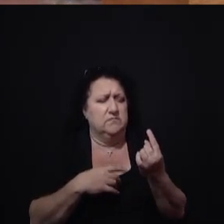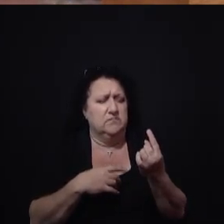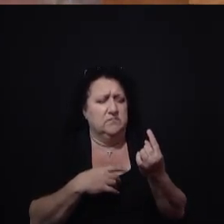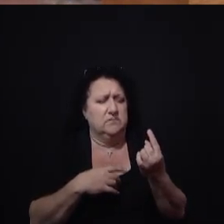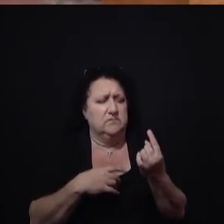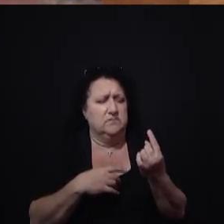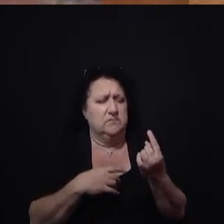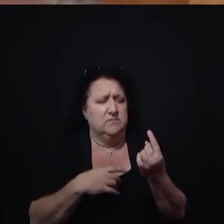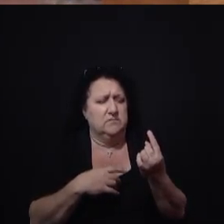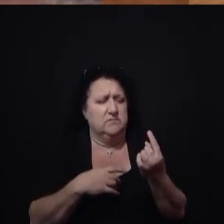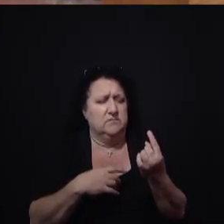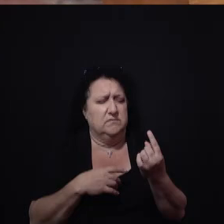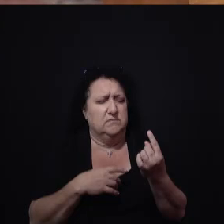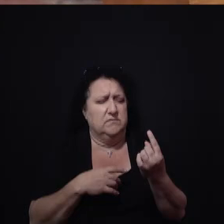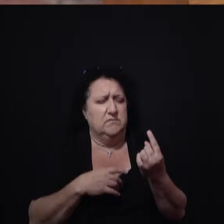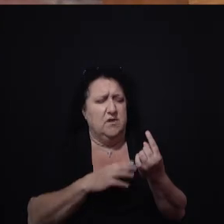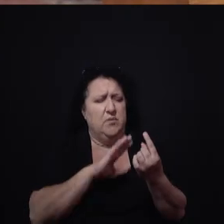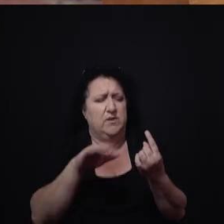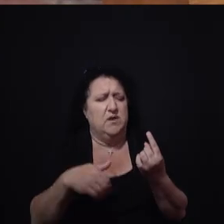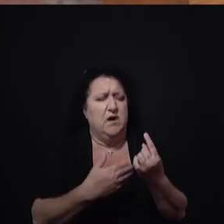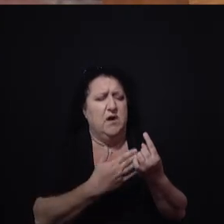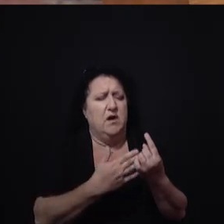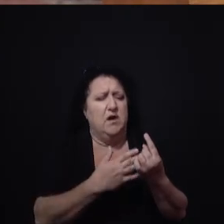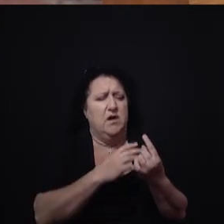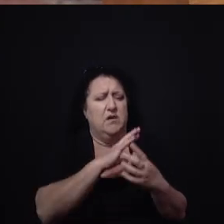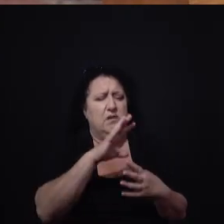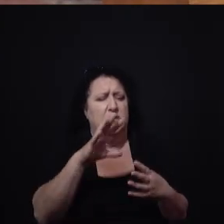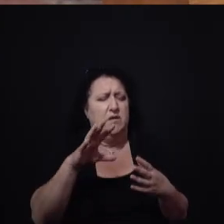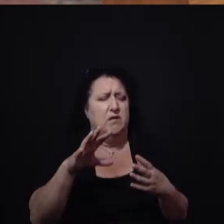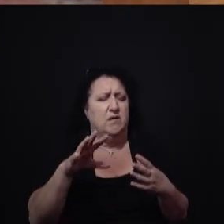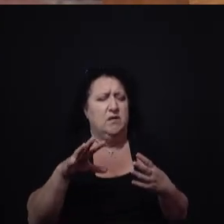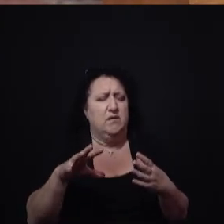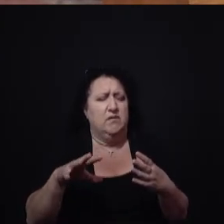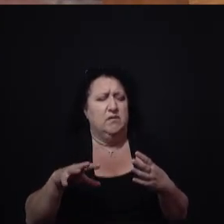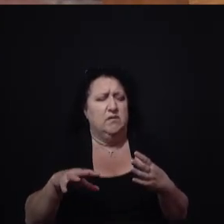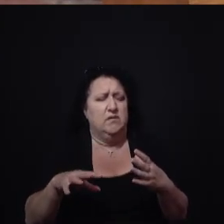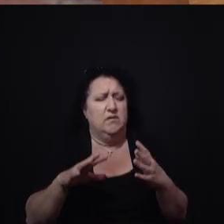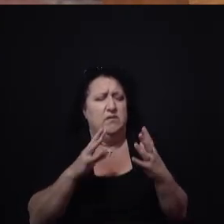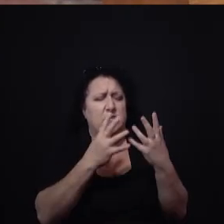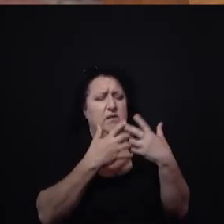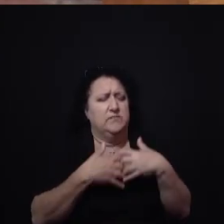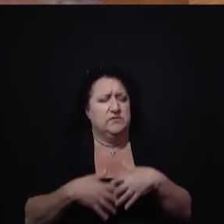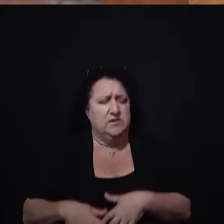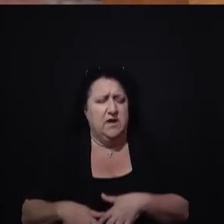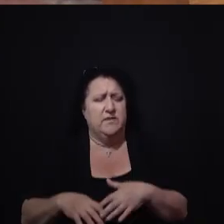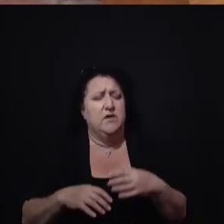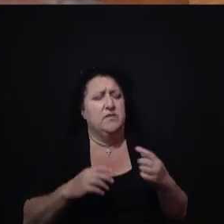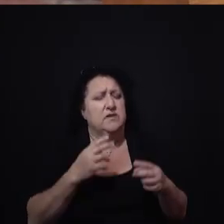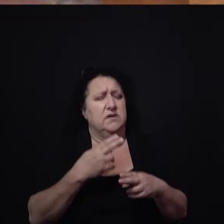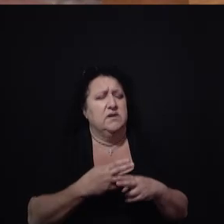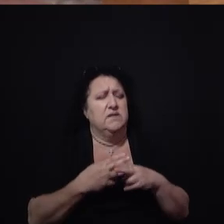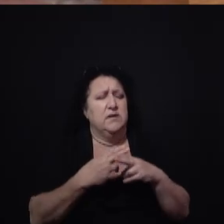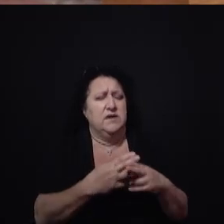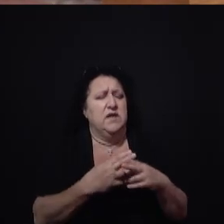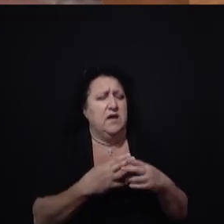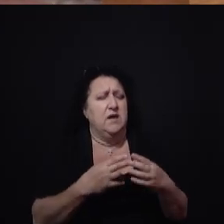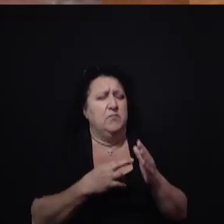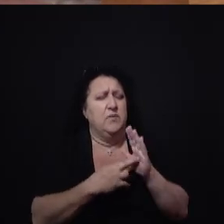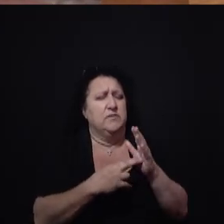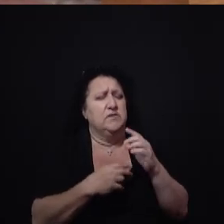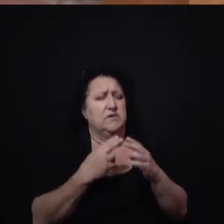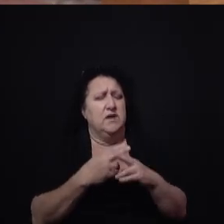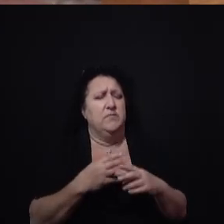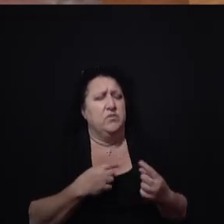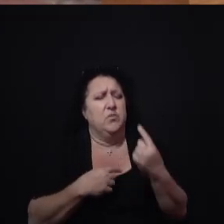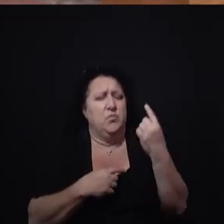in whom it all comes together, in the name of the one by whom you have made this all possible, in the name of the one through whom we know